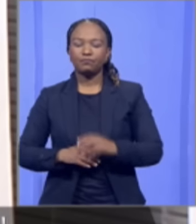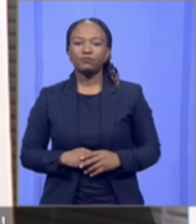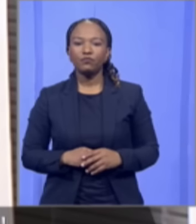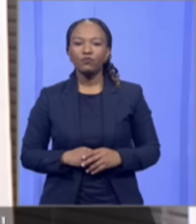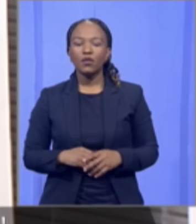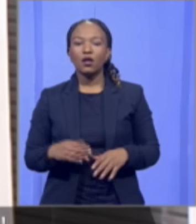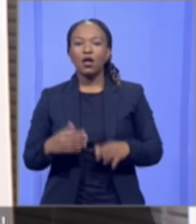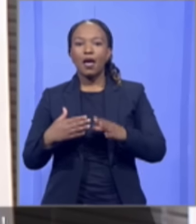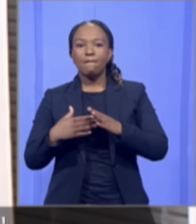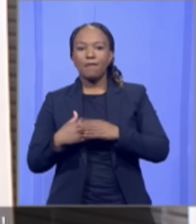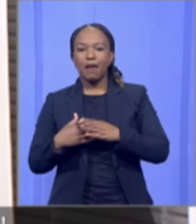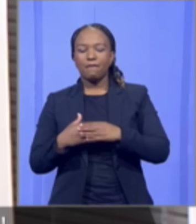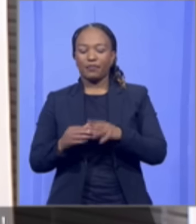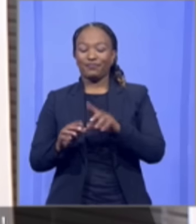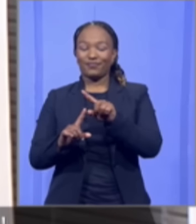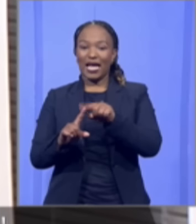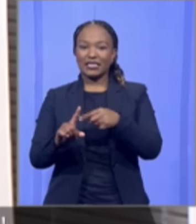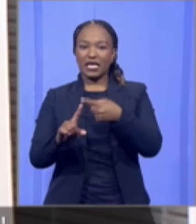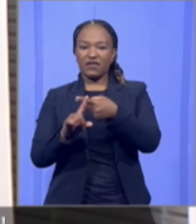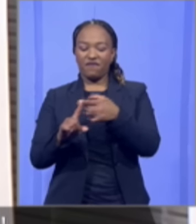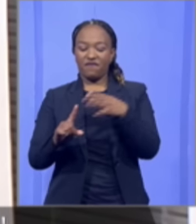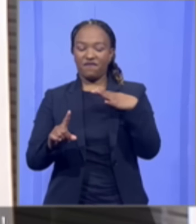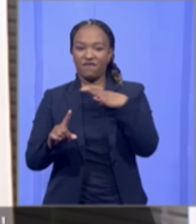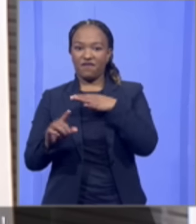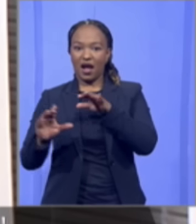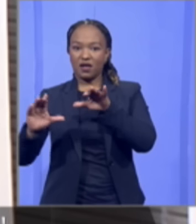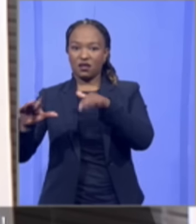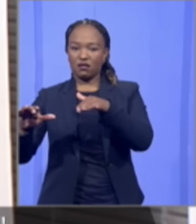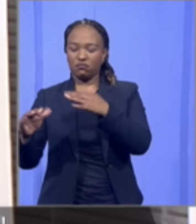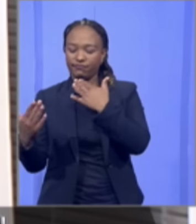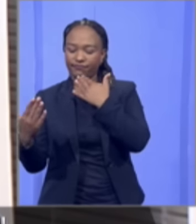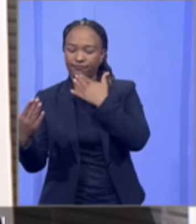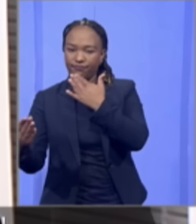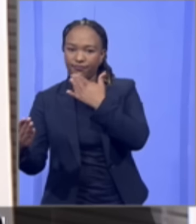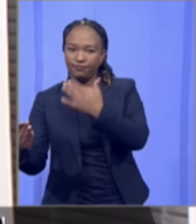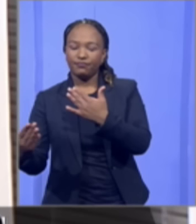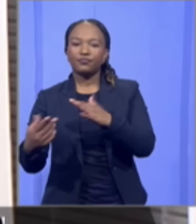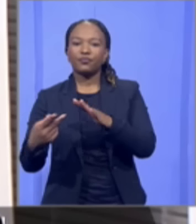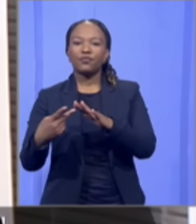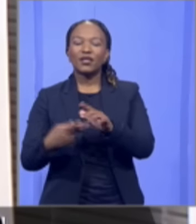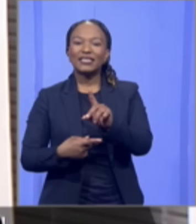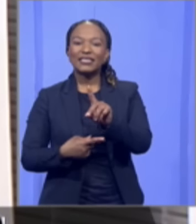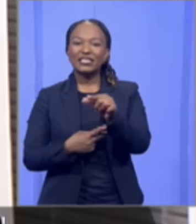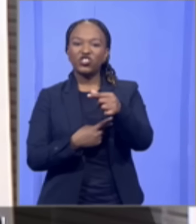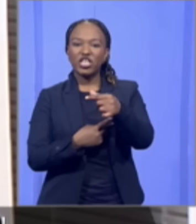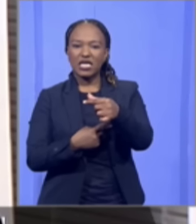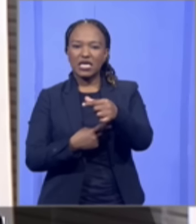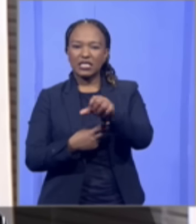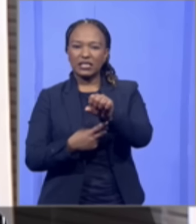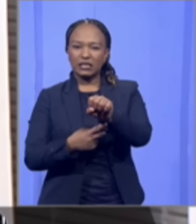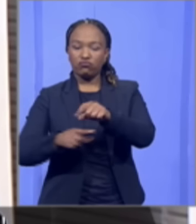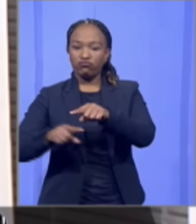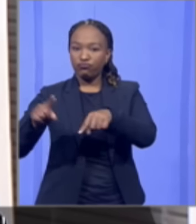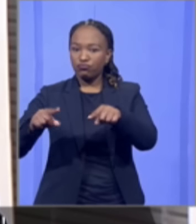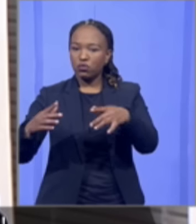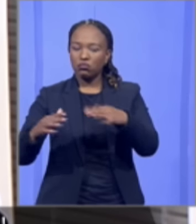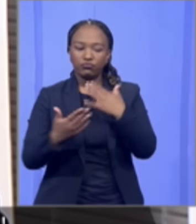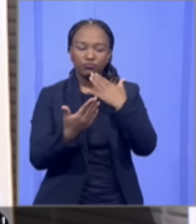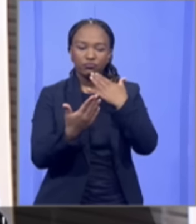Council, the DG, and heads of departments who provided the leadership needed in the Sixth